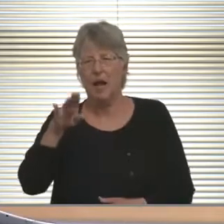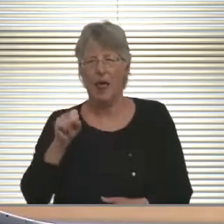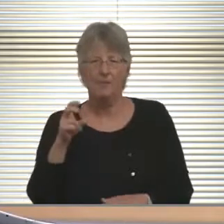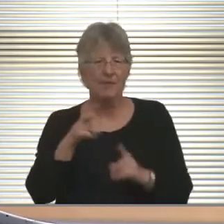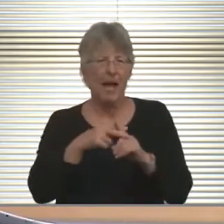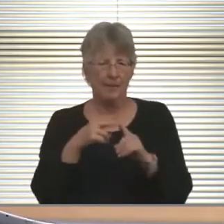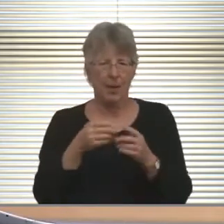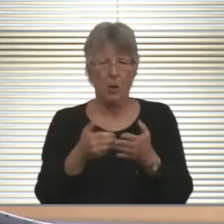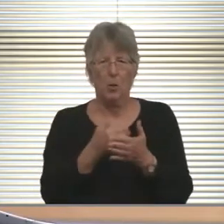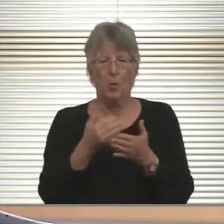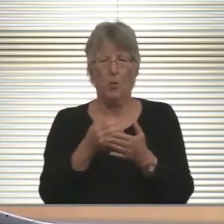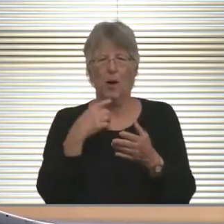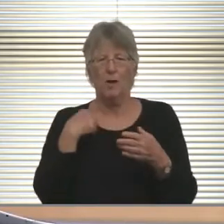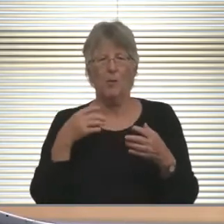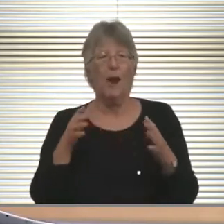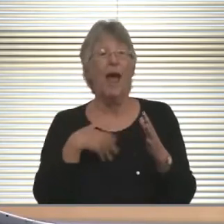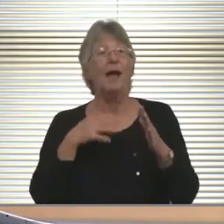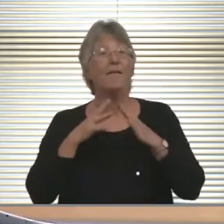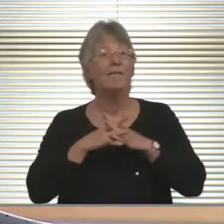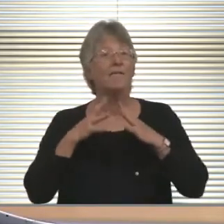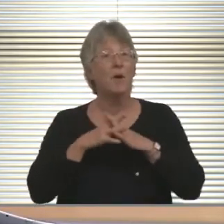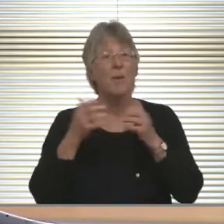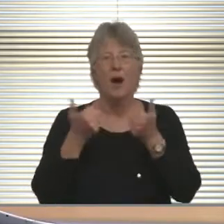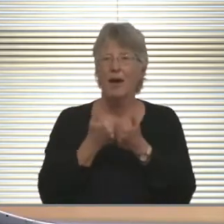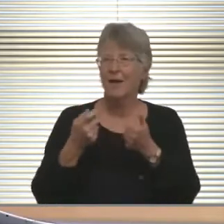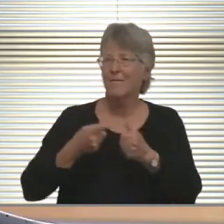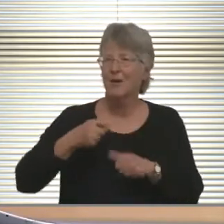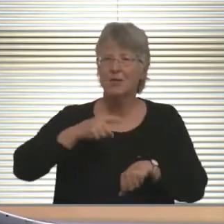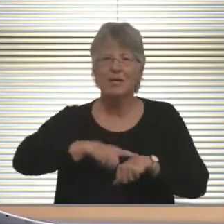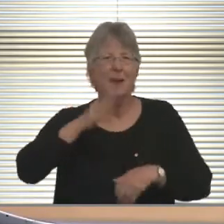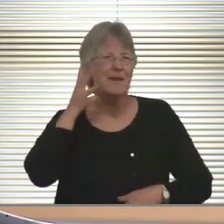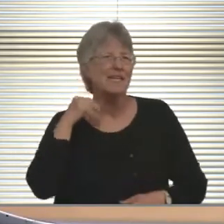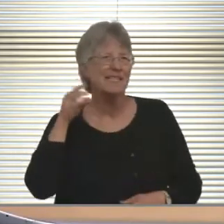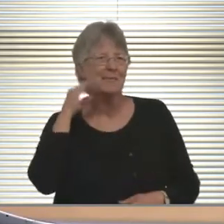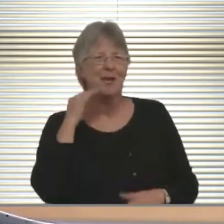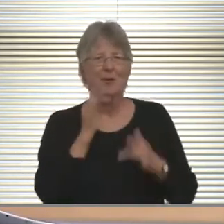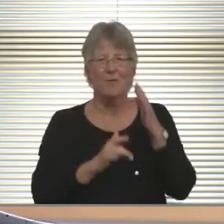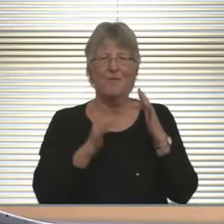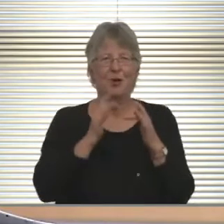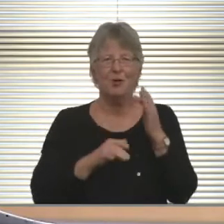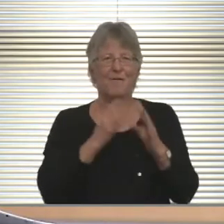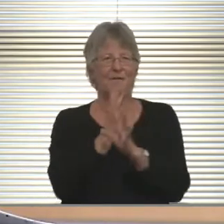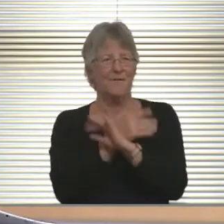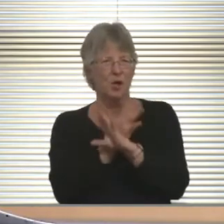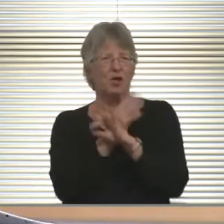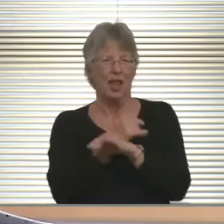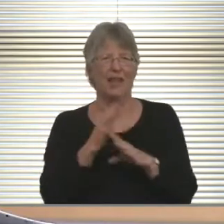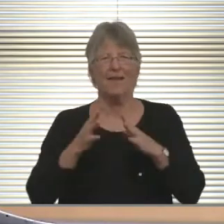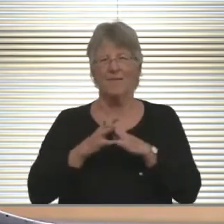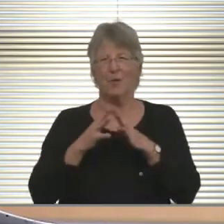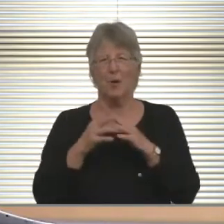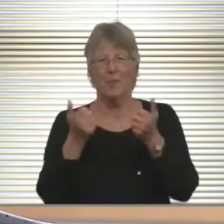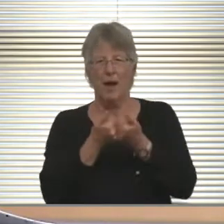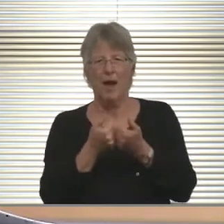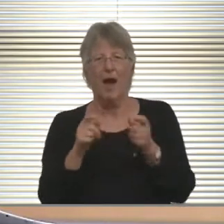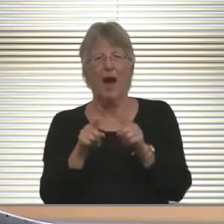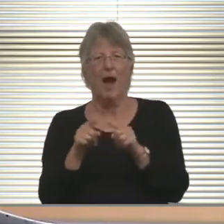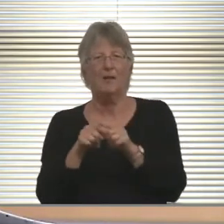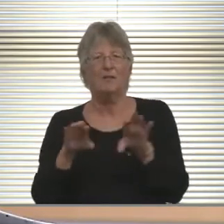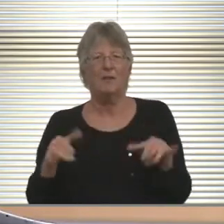hosted fall games, which was hosted virtually for the first time ever, and we had a lot of games played throughout the week, and some including Minecraft and Among